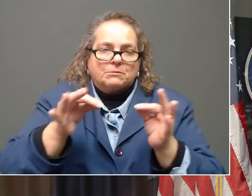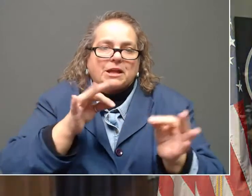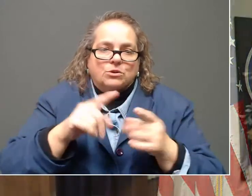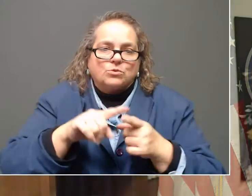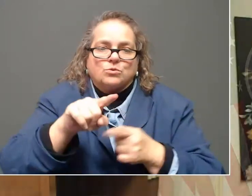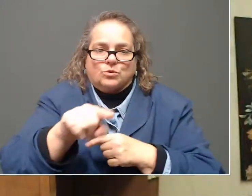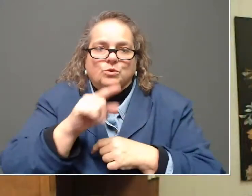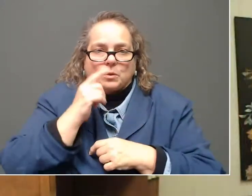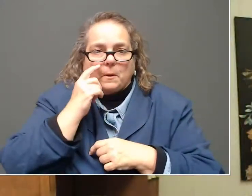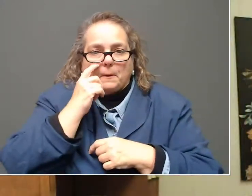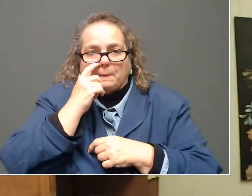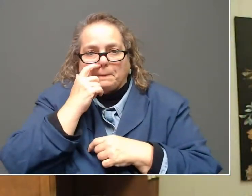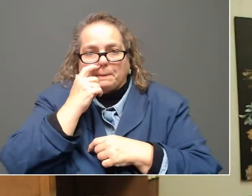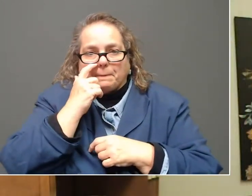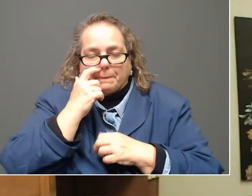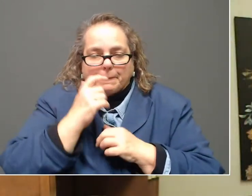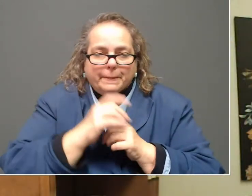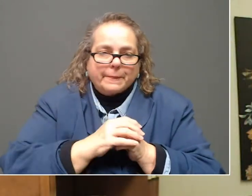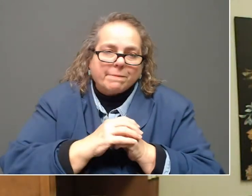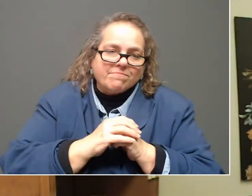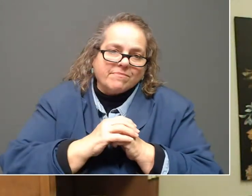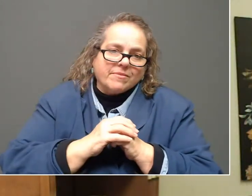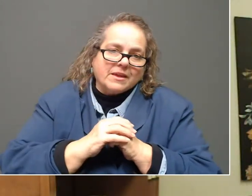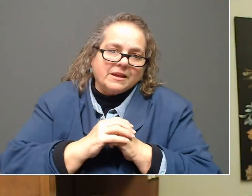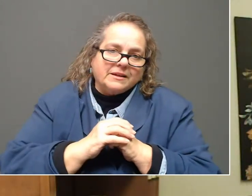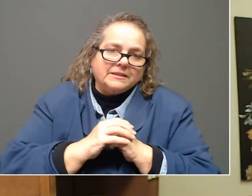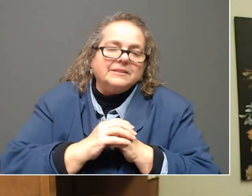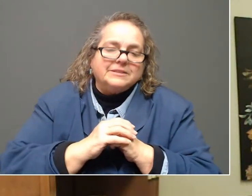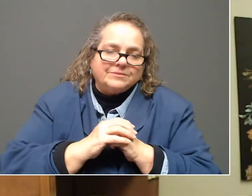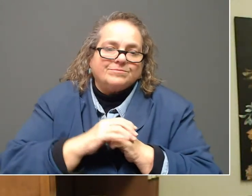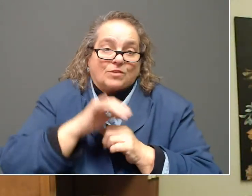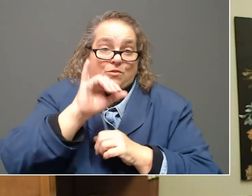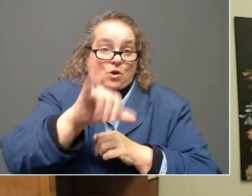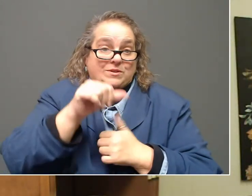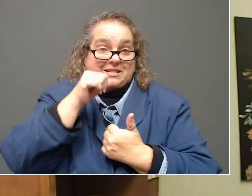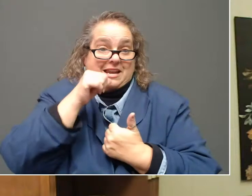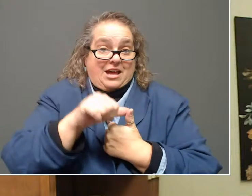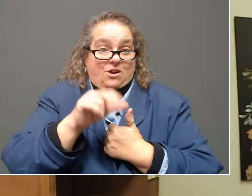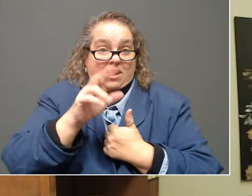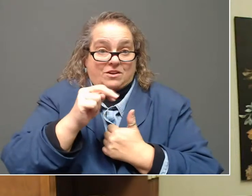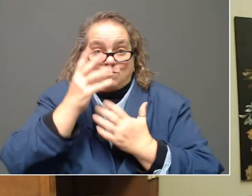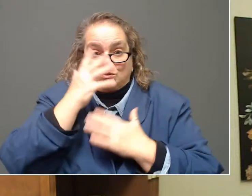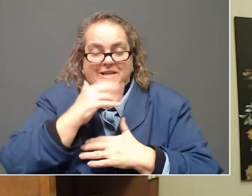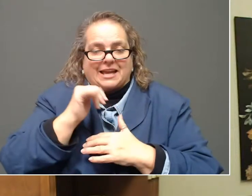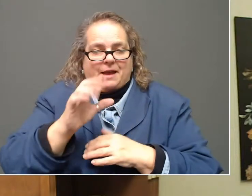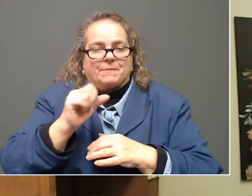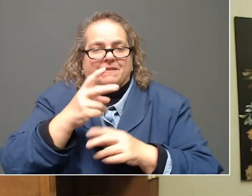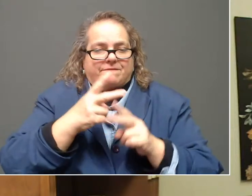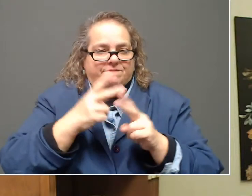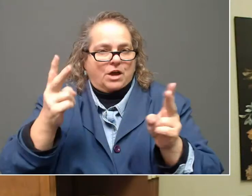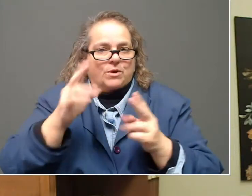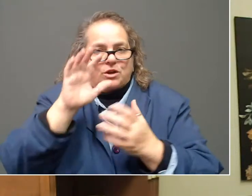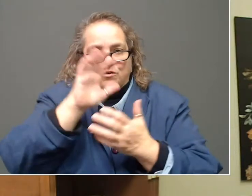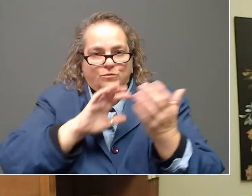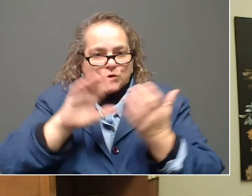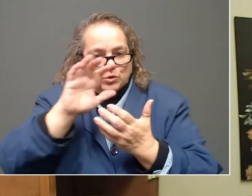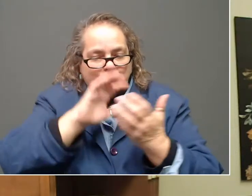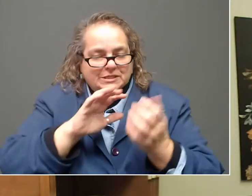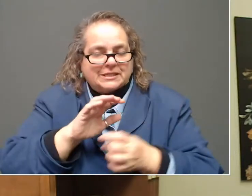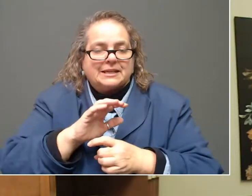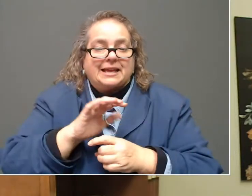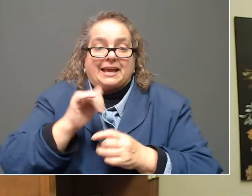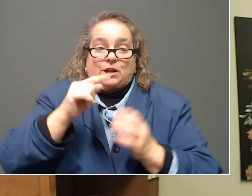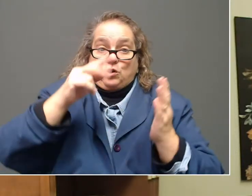they are to get a check? Do they just tear it up or should they send it back to UI? Thank you so much. Karen, thank you for